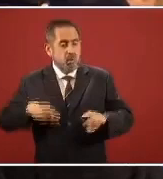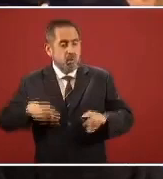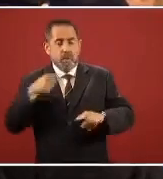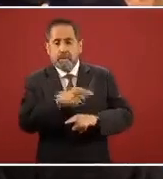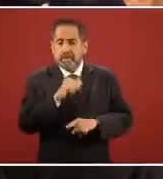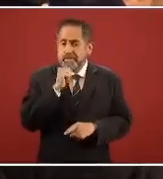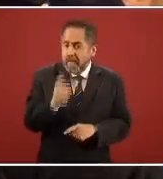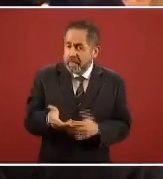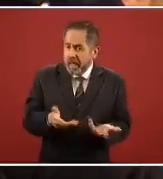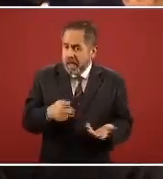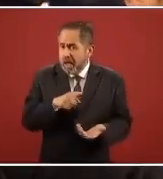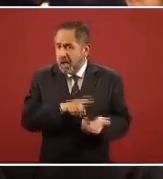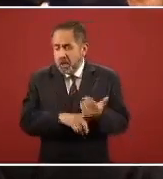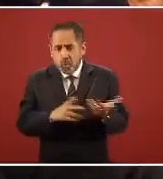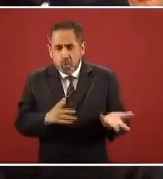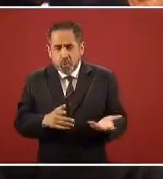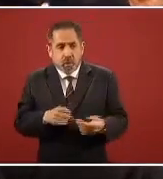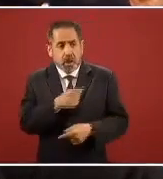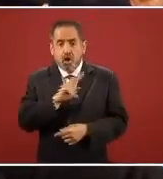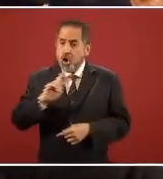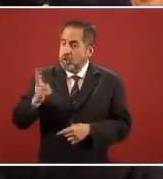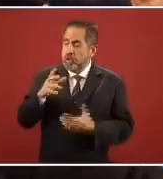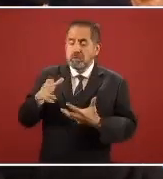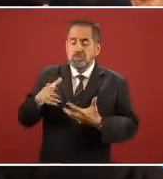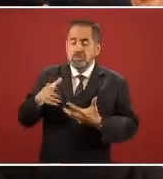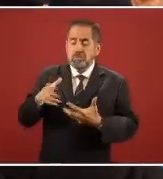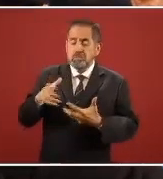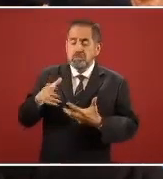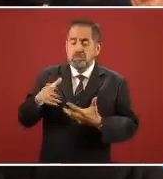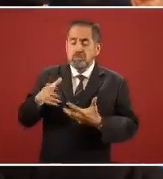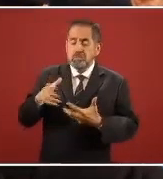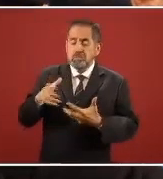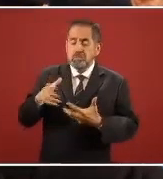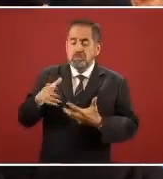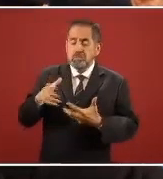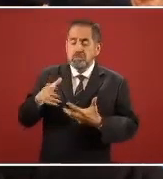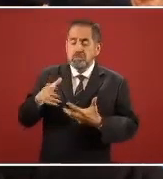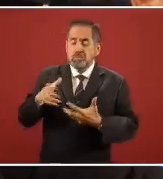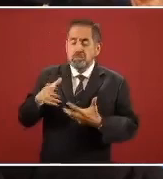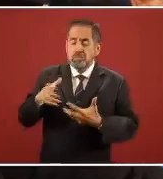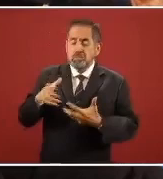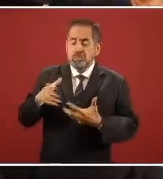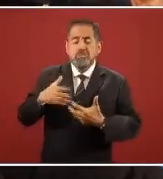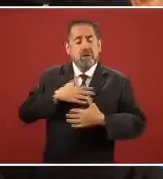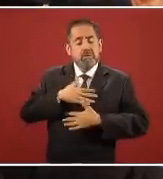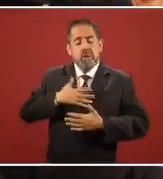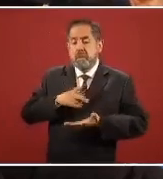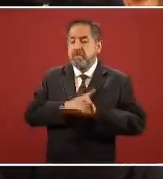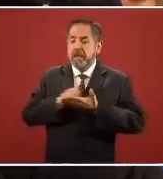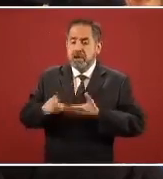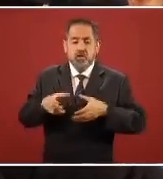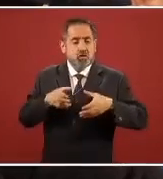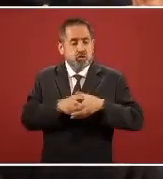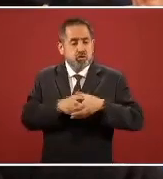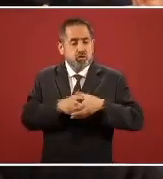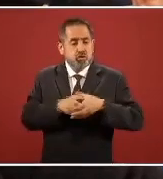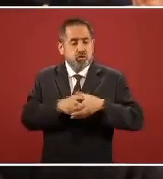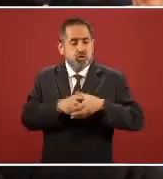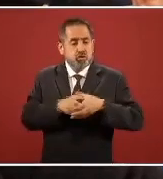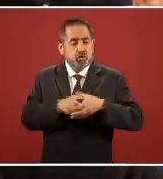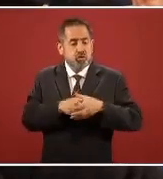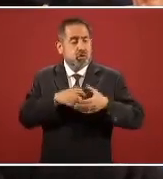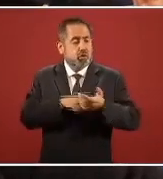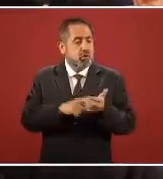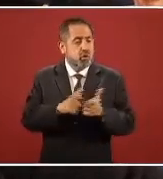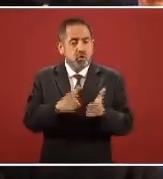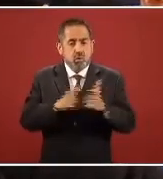man. Y ya recuperó incluso sus derechos. And he's already recovered his rights. Partidistas to the